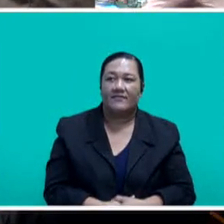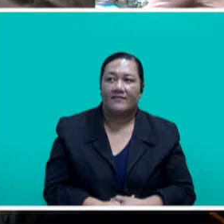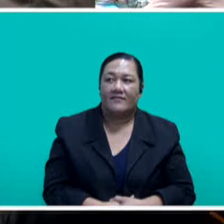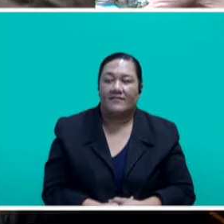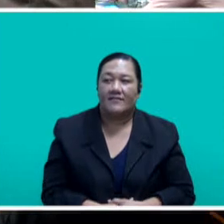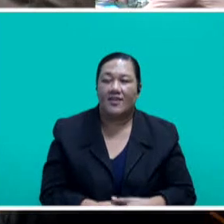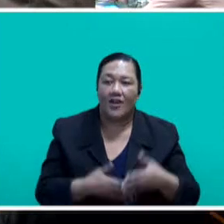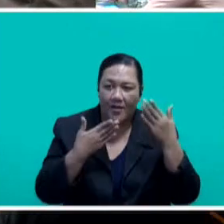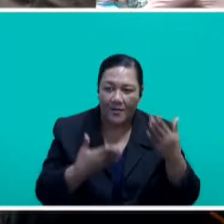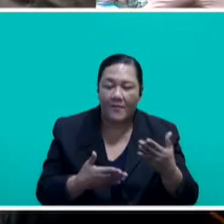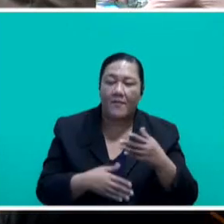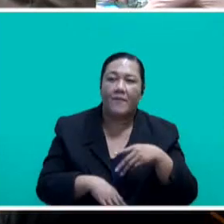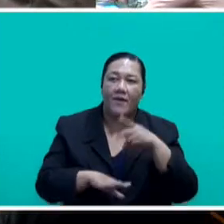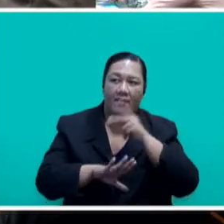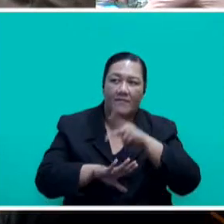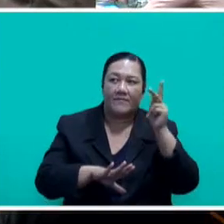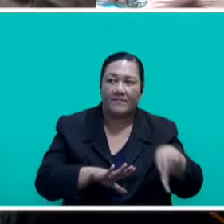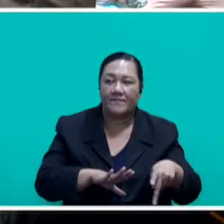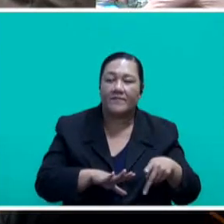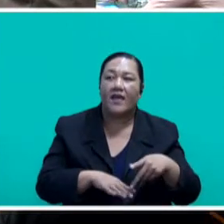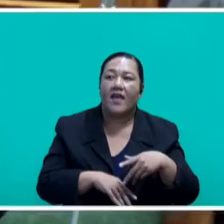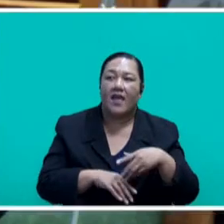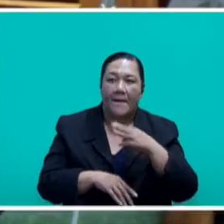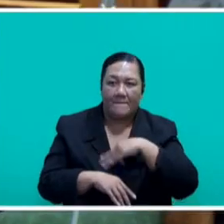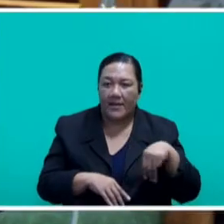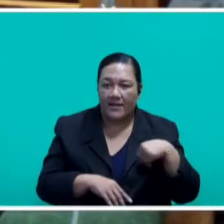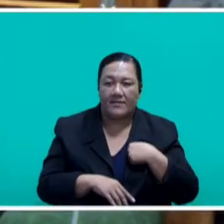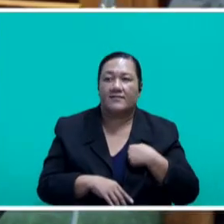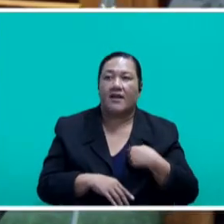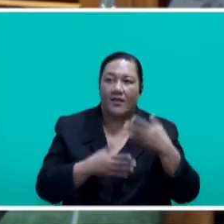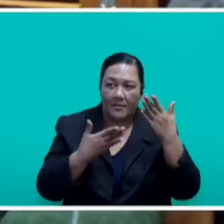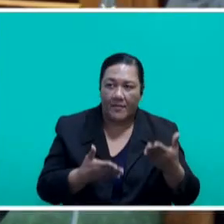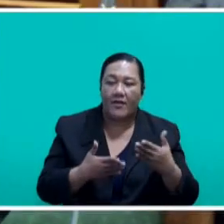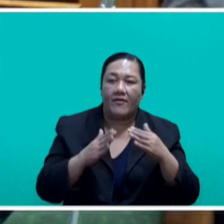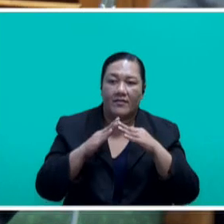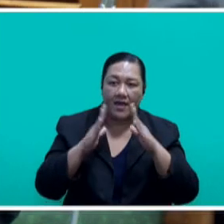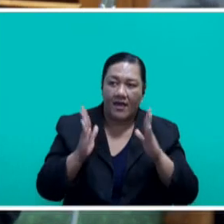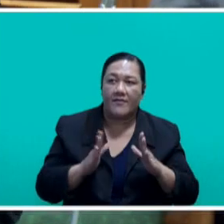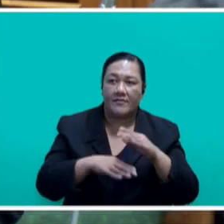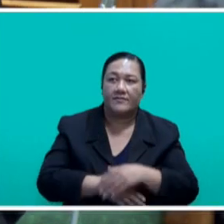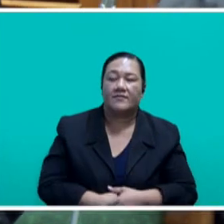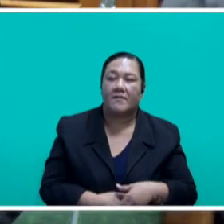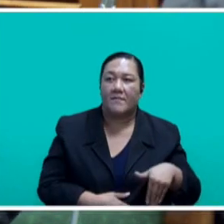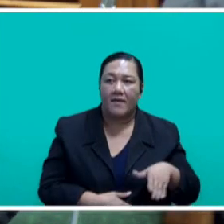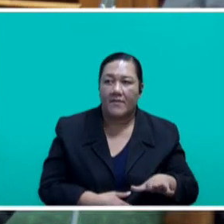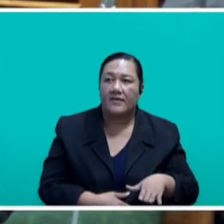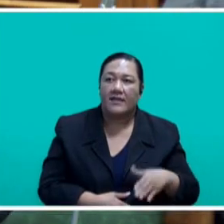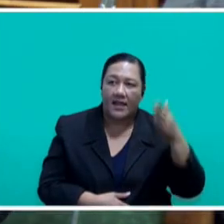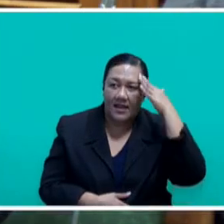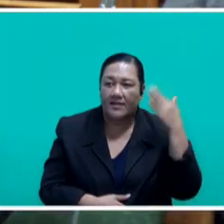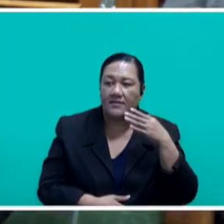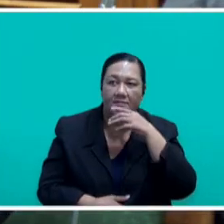Cabinet Ministers and Assistant Ministers, Honorable Members of the House, ladies and gentlemen,